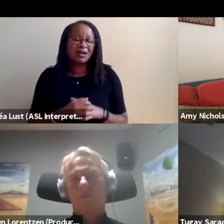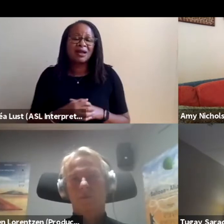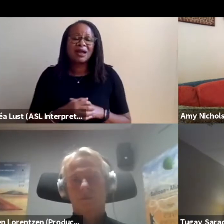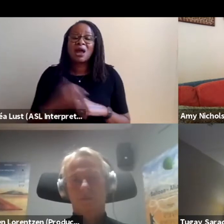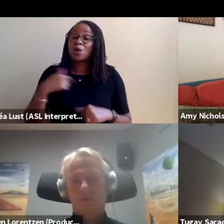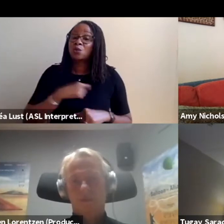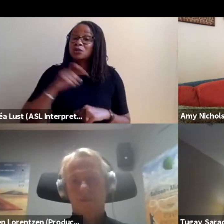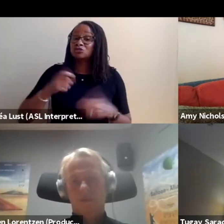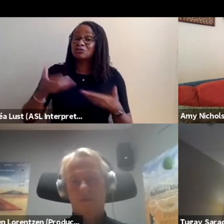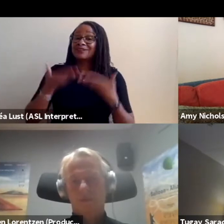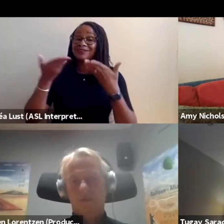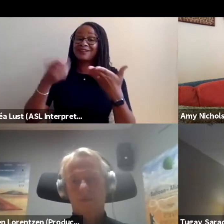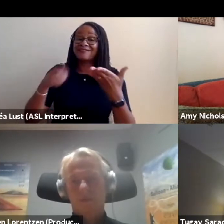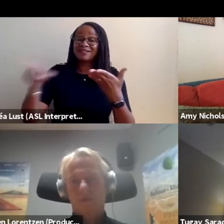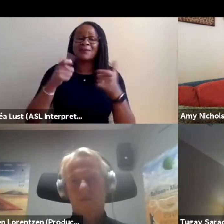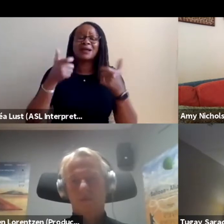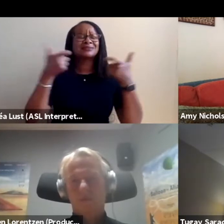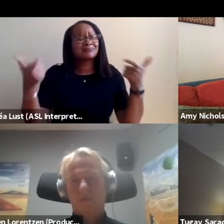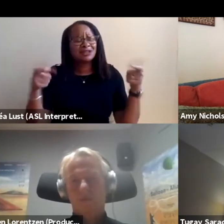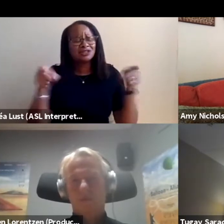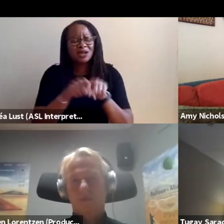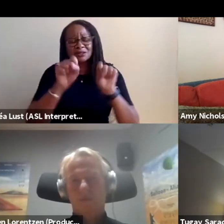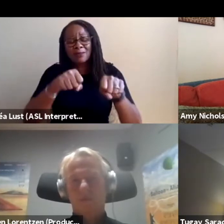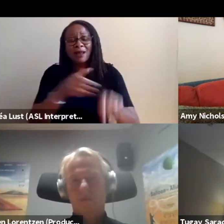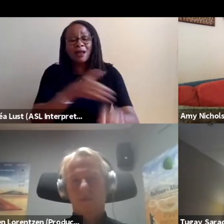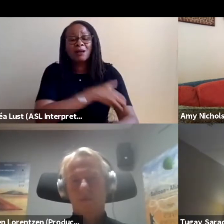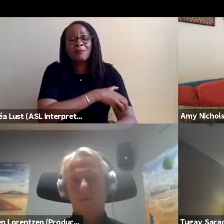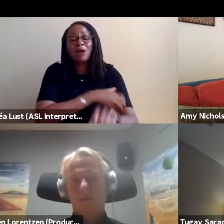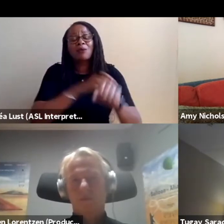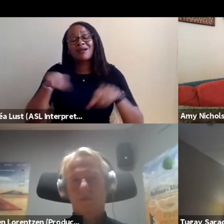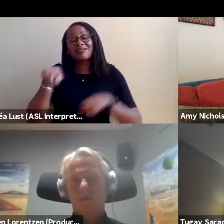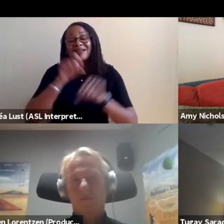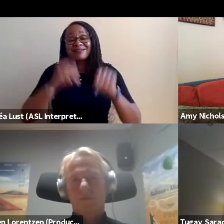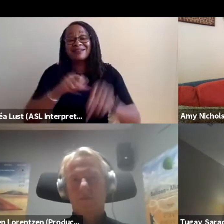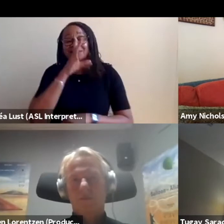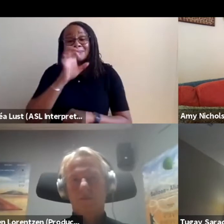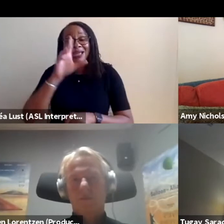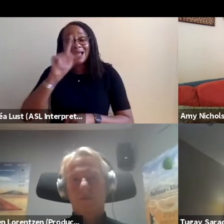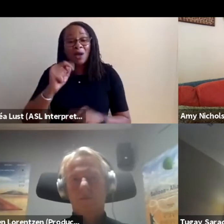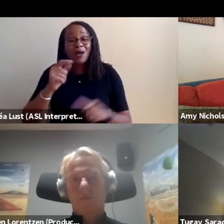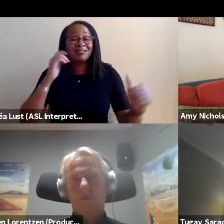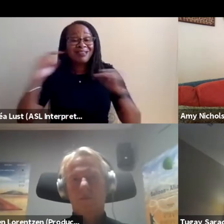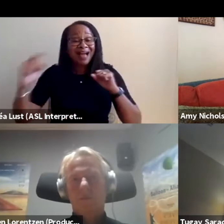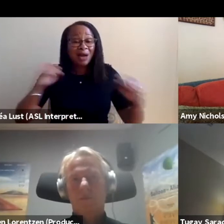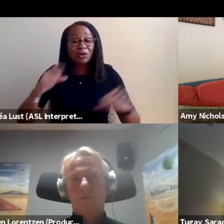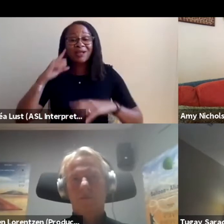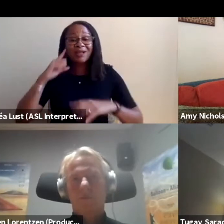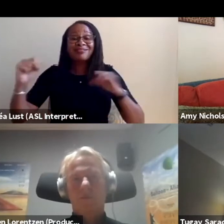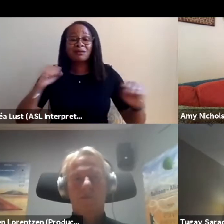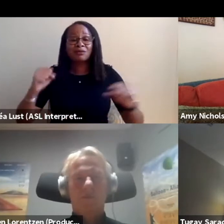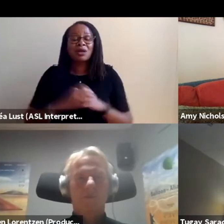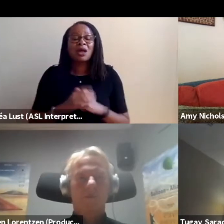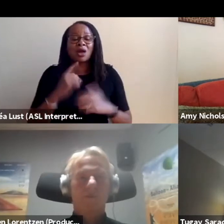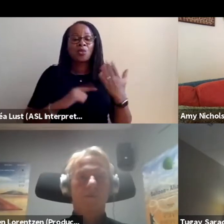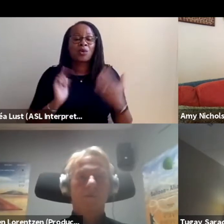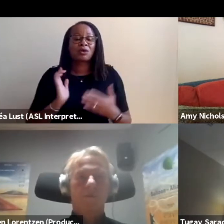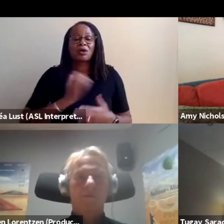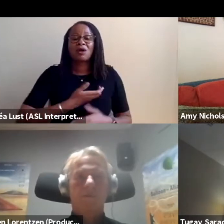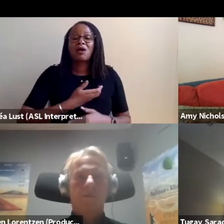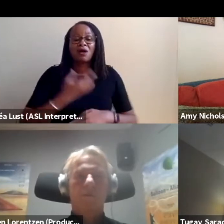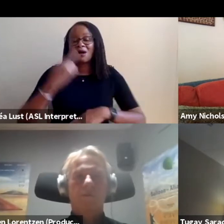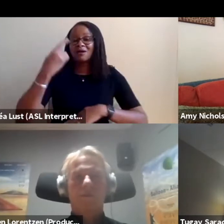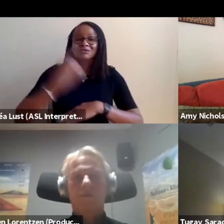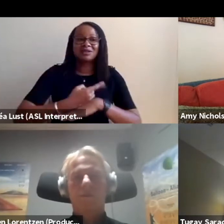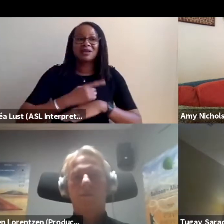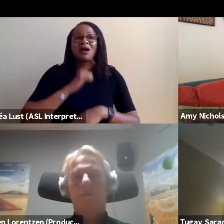them as much as we can power, that they can speak out louder and louder what are their wishes for the